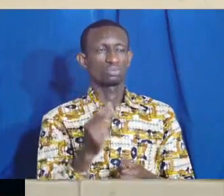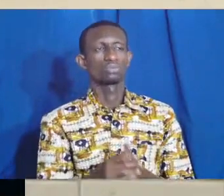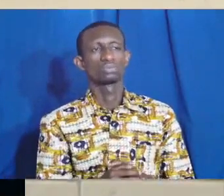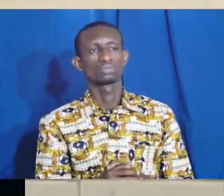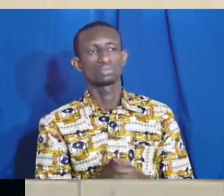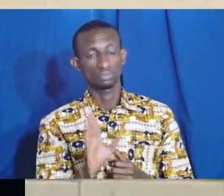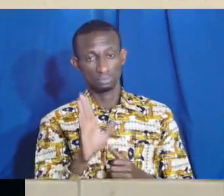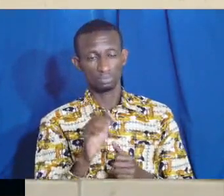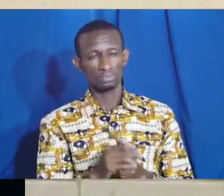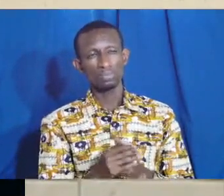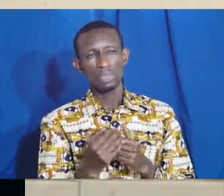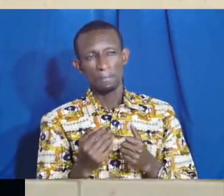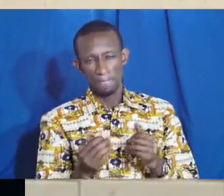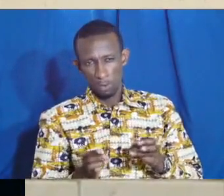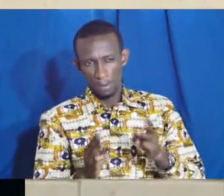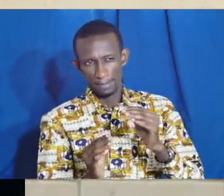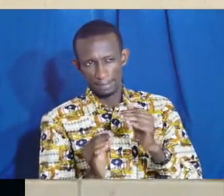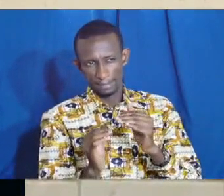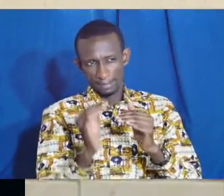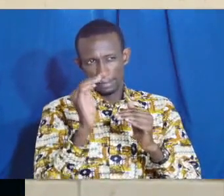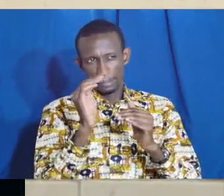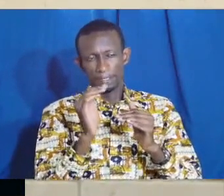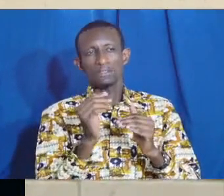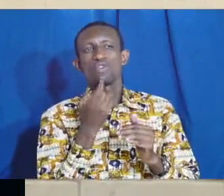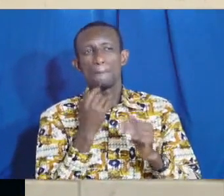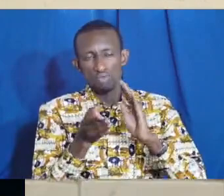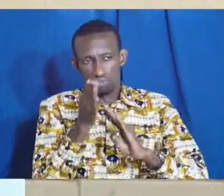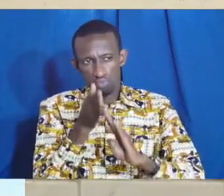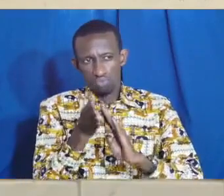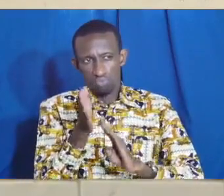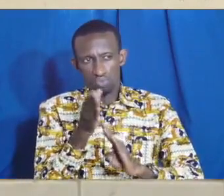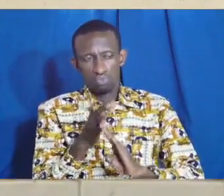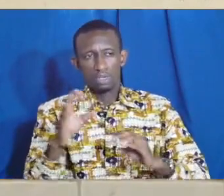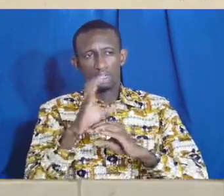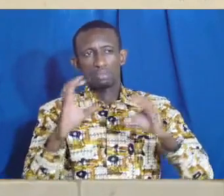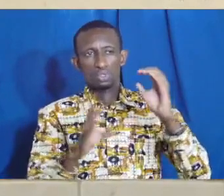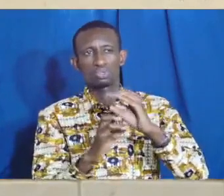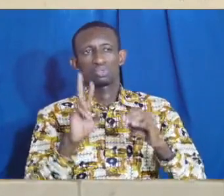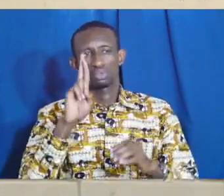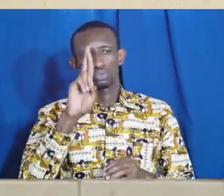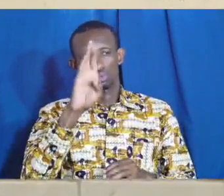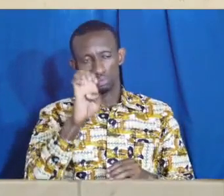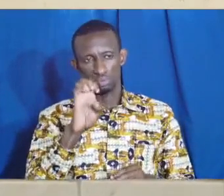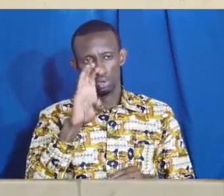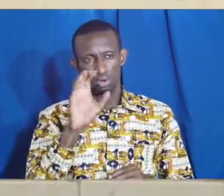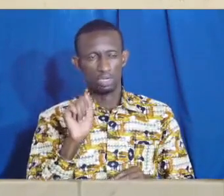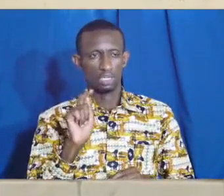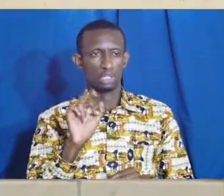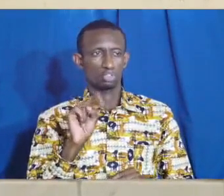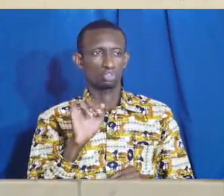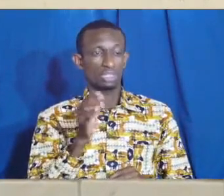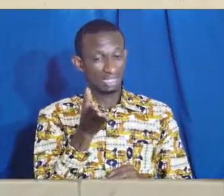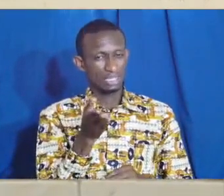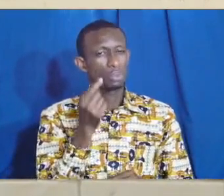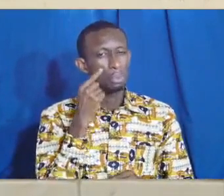the catalase there, it has to speed up the rate of chemical reaction in the liver, and also these catalase can also be found in